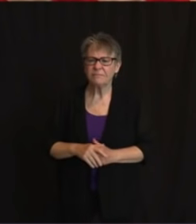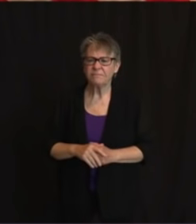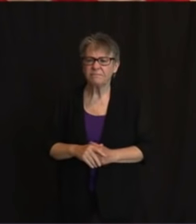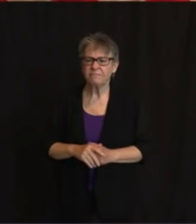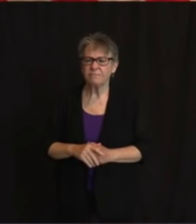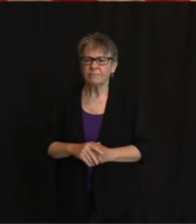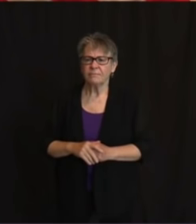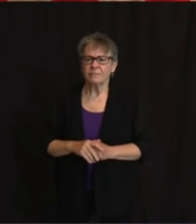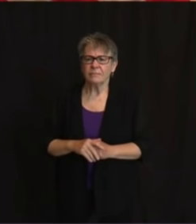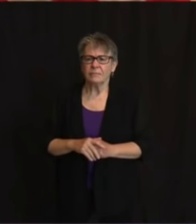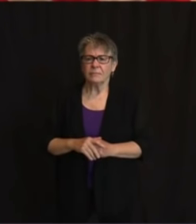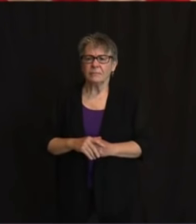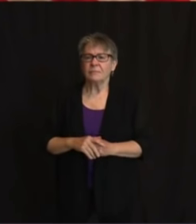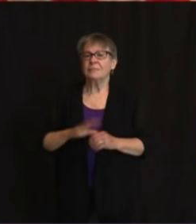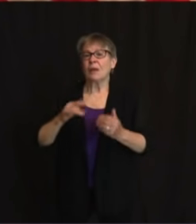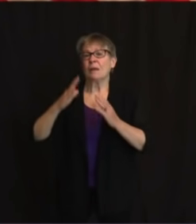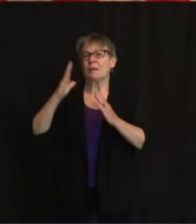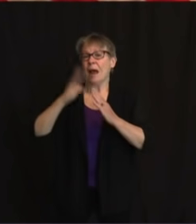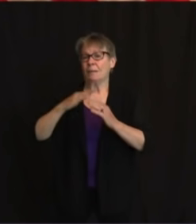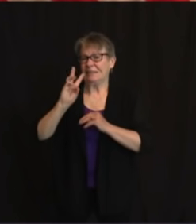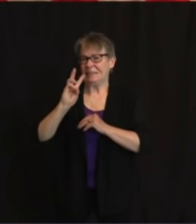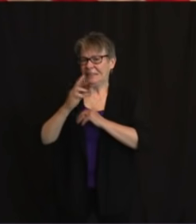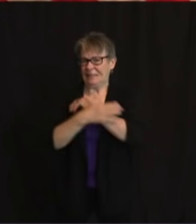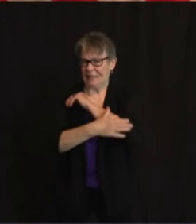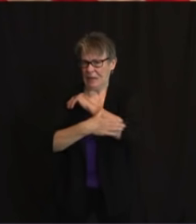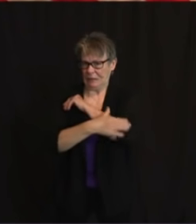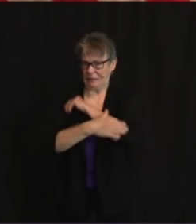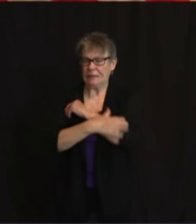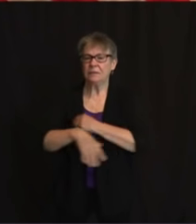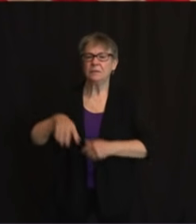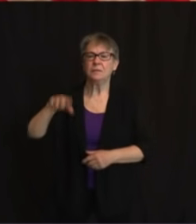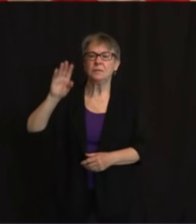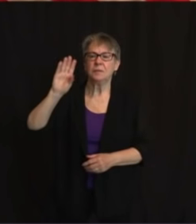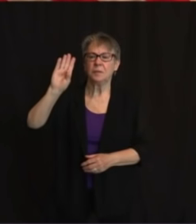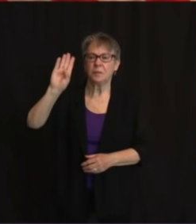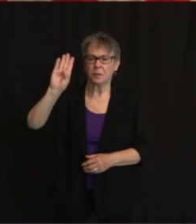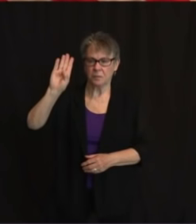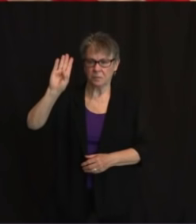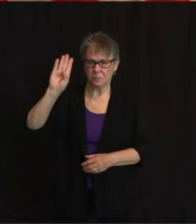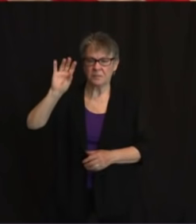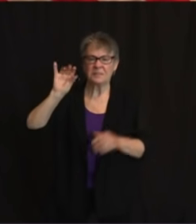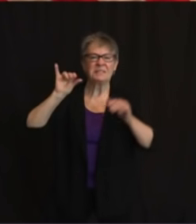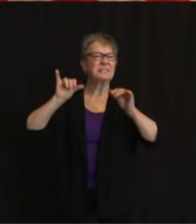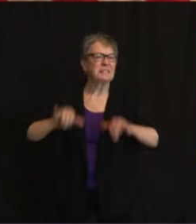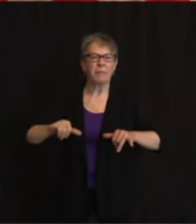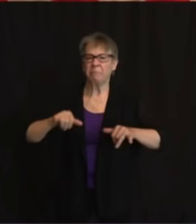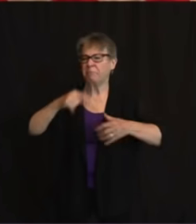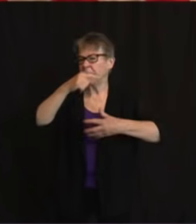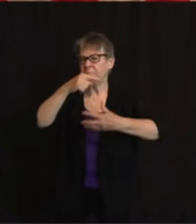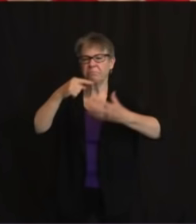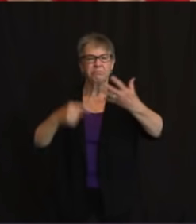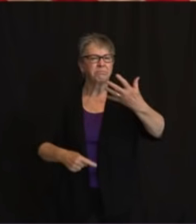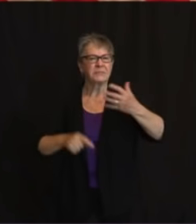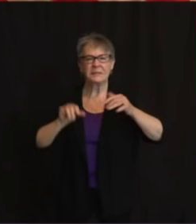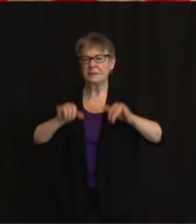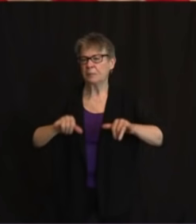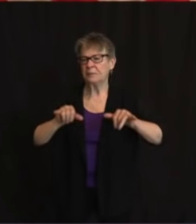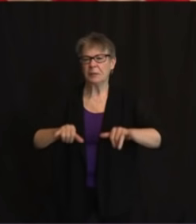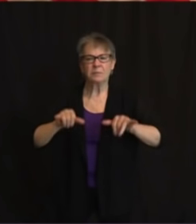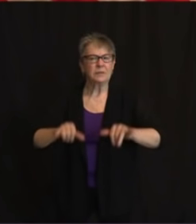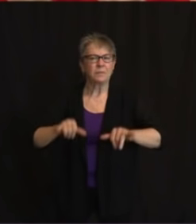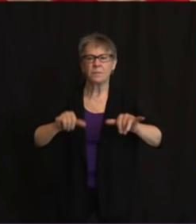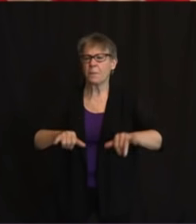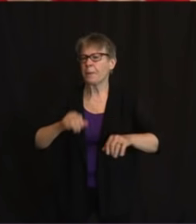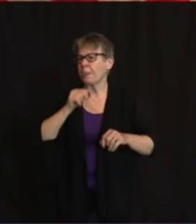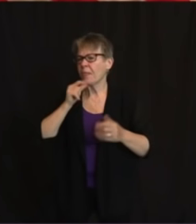6 counties remain in terms of positives as they have been. I don't think the overnight, we're not as confident in the overnight data, so I won't spend any time on